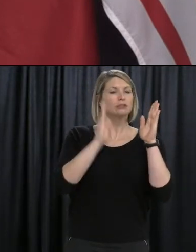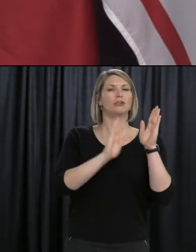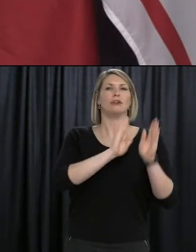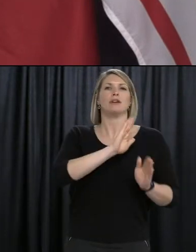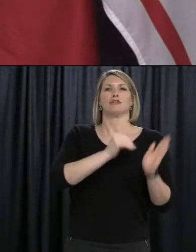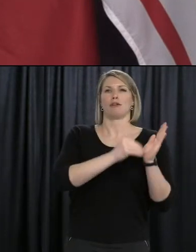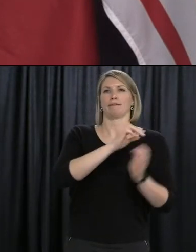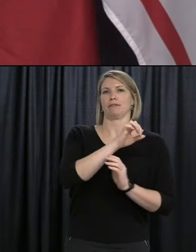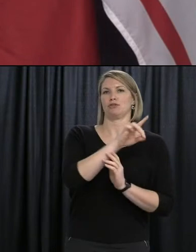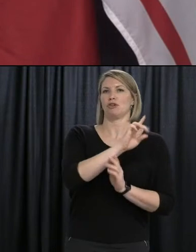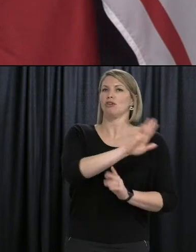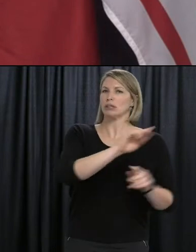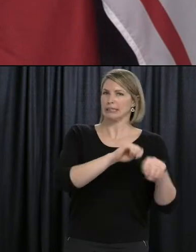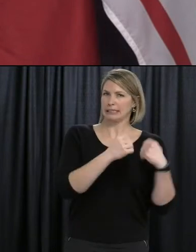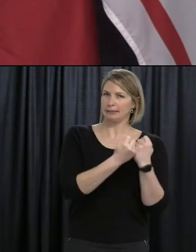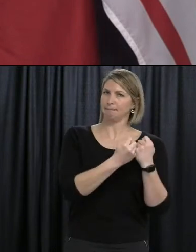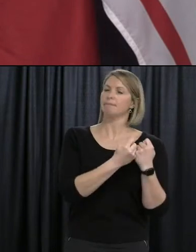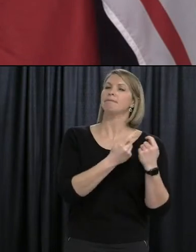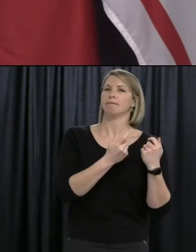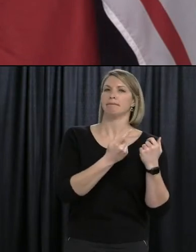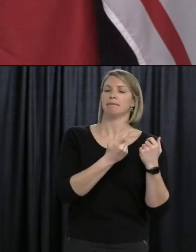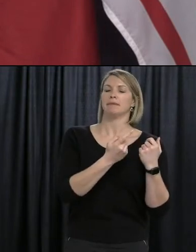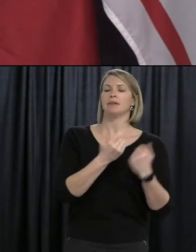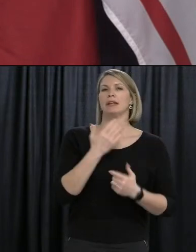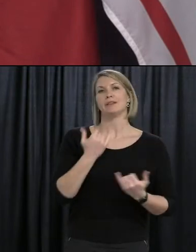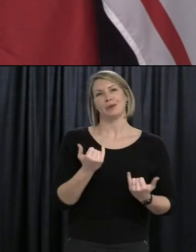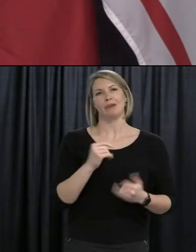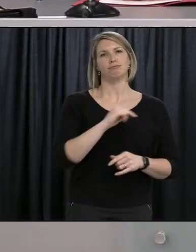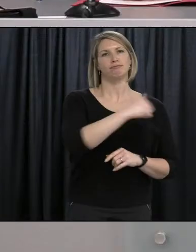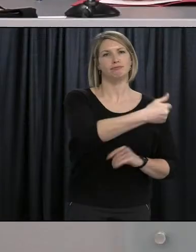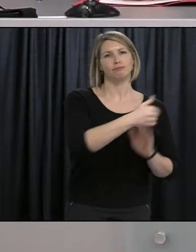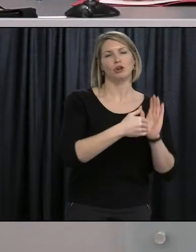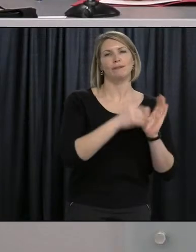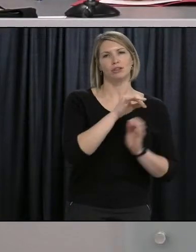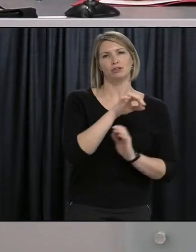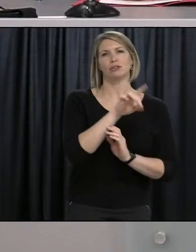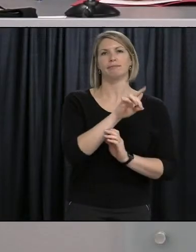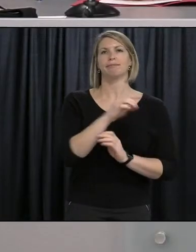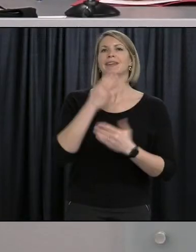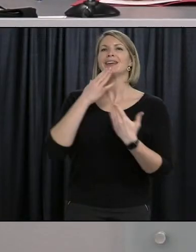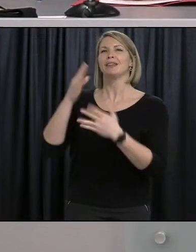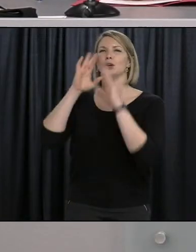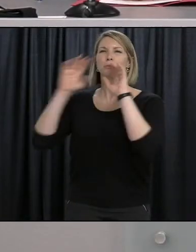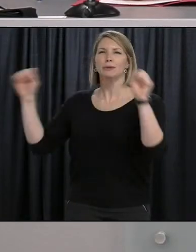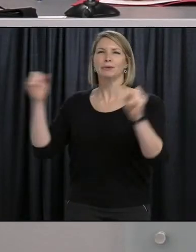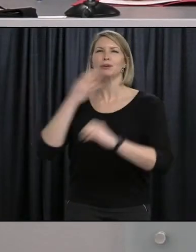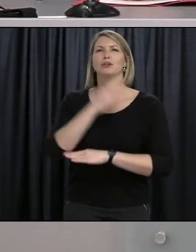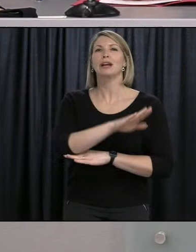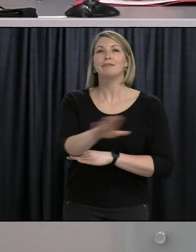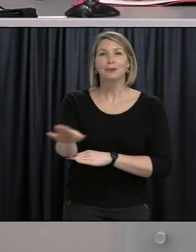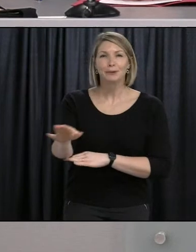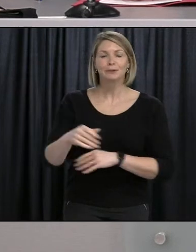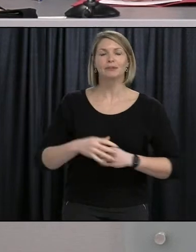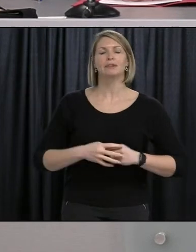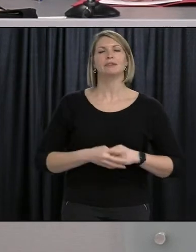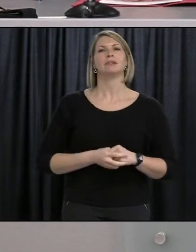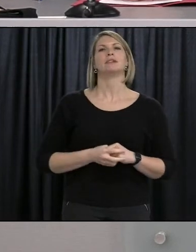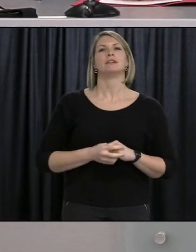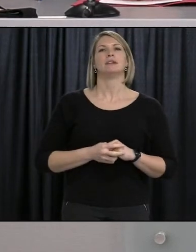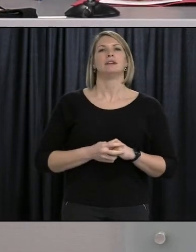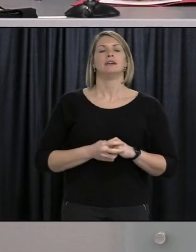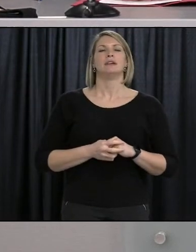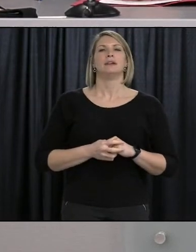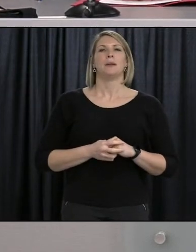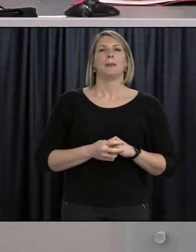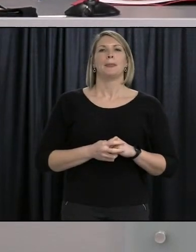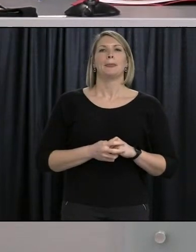team. So with that, I'll pass it over to Dr. Fitzgerald. Thank you, Premier. Good afternoon, everybody.